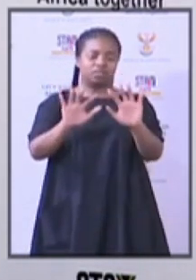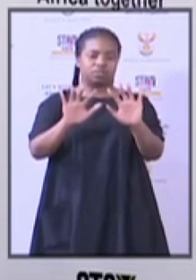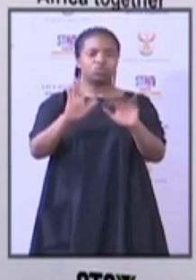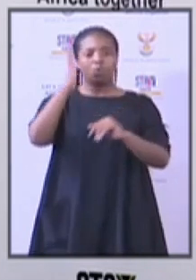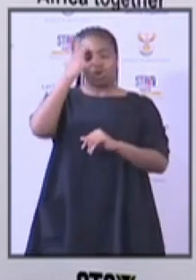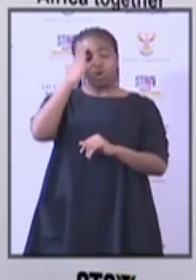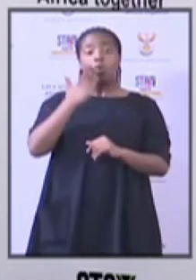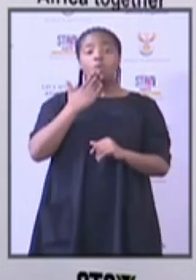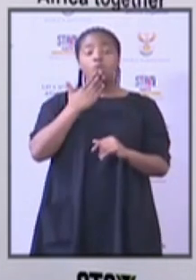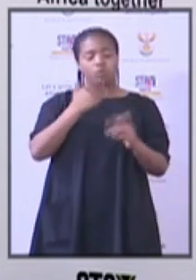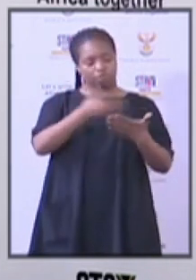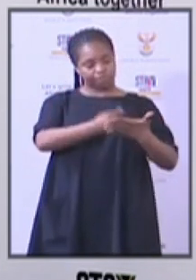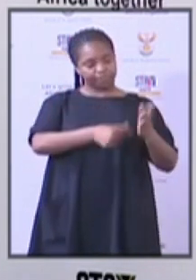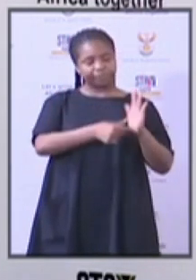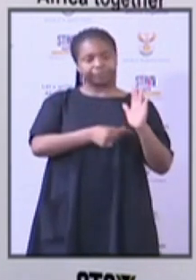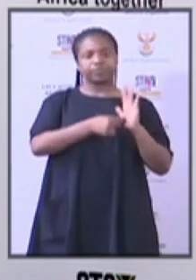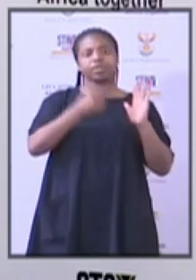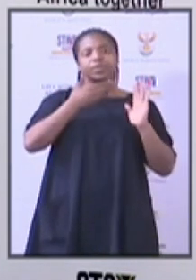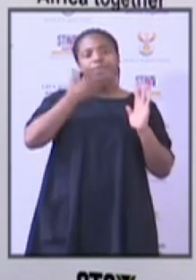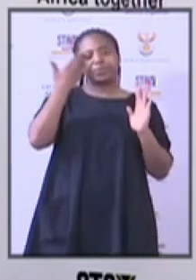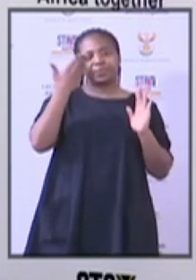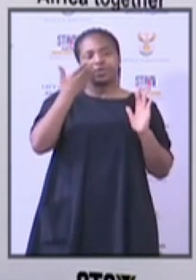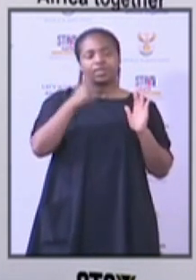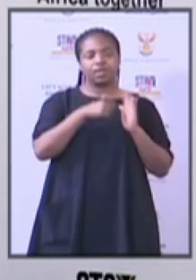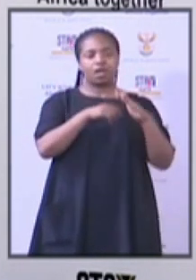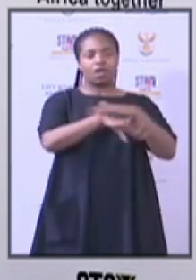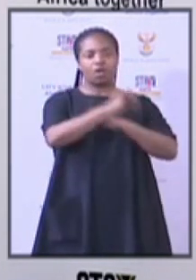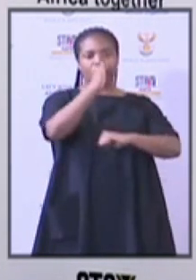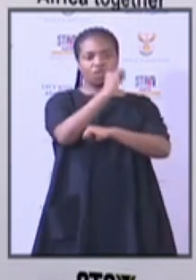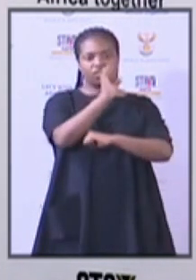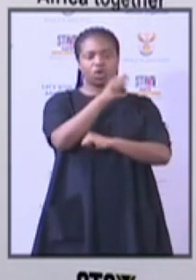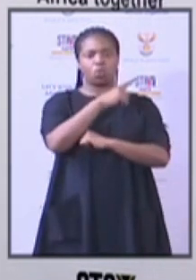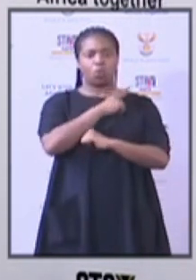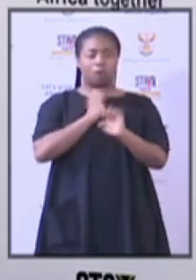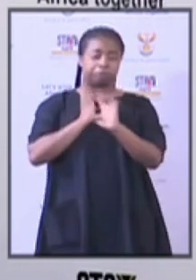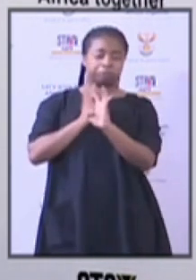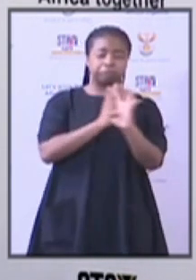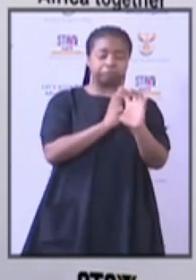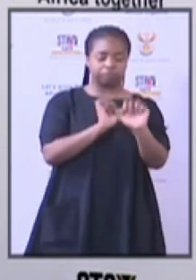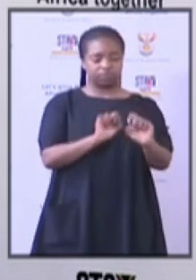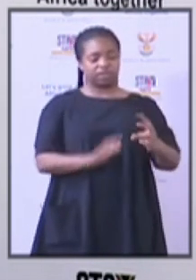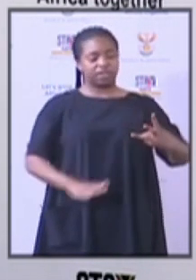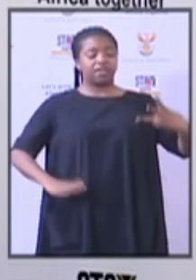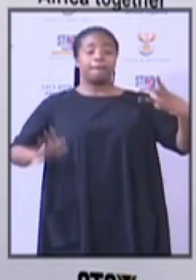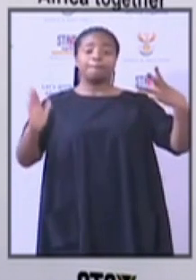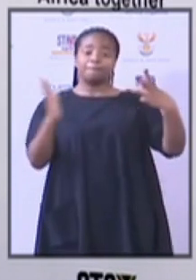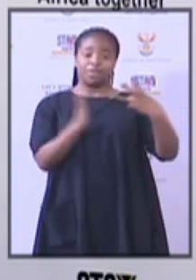that's why we are calling them, because we know the offices won't be overwhelmed. Number 3,